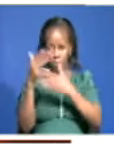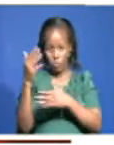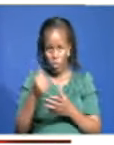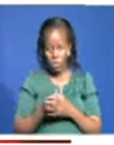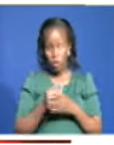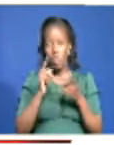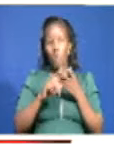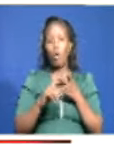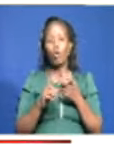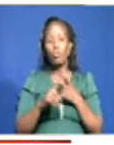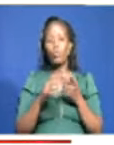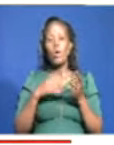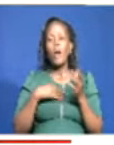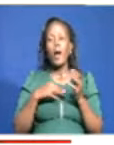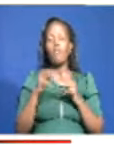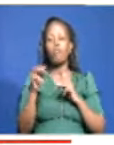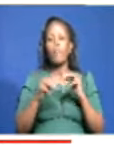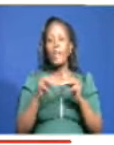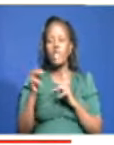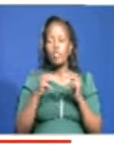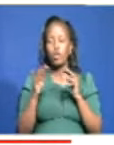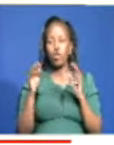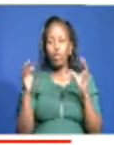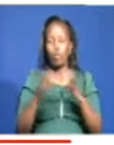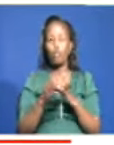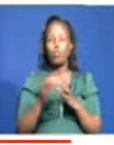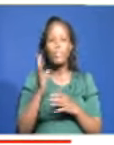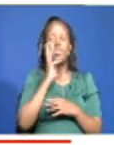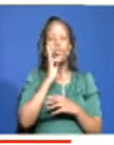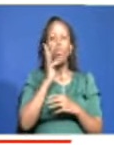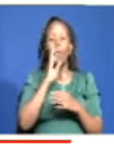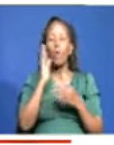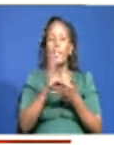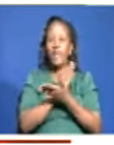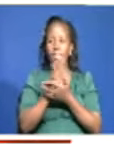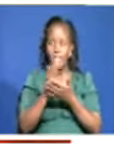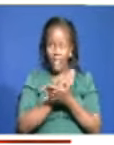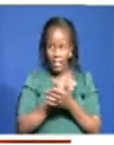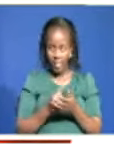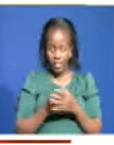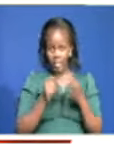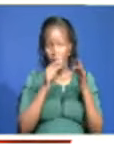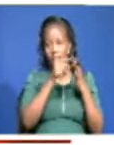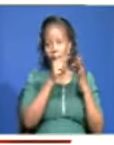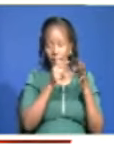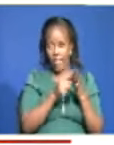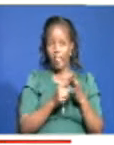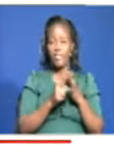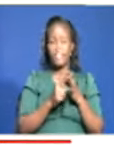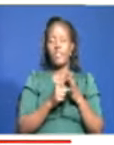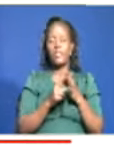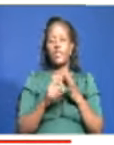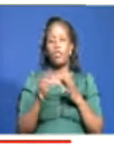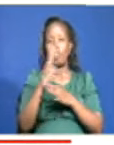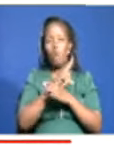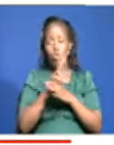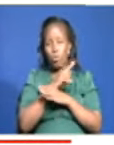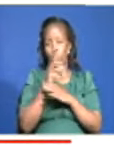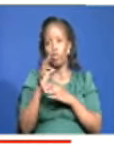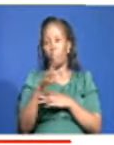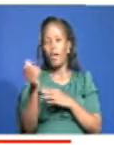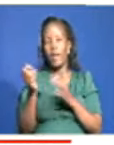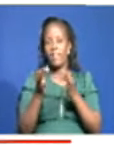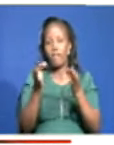management of the agencies in the water sector, and C, explore and adopt on other financial models